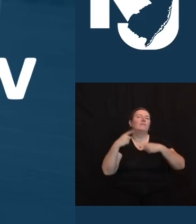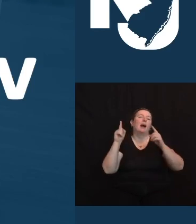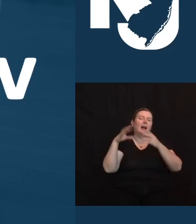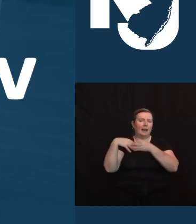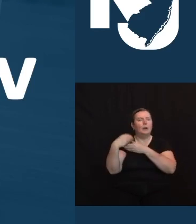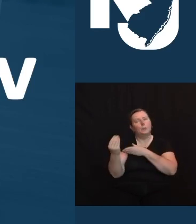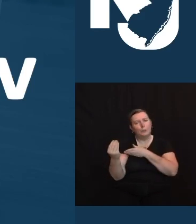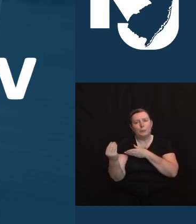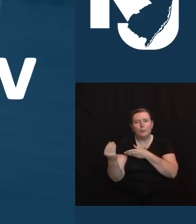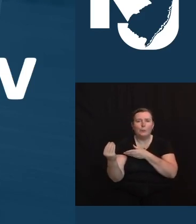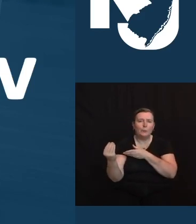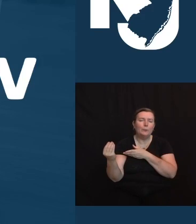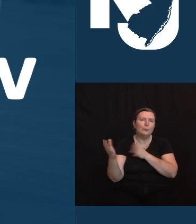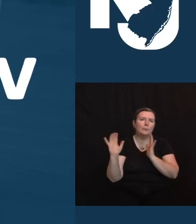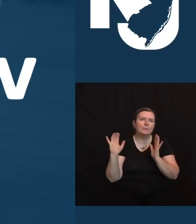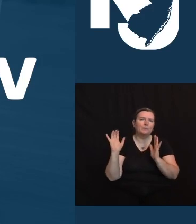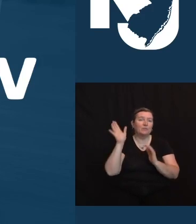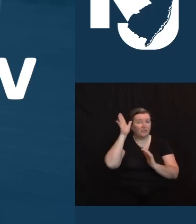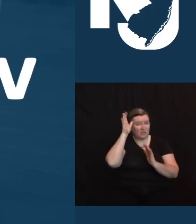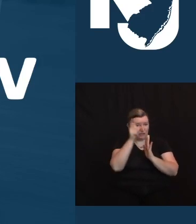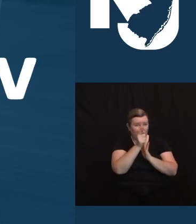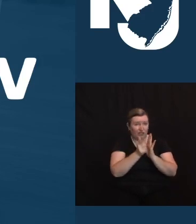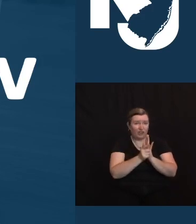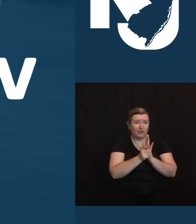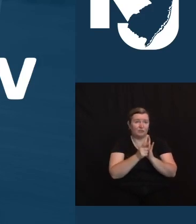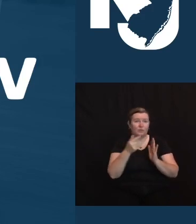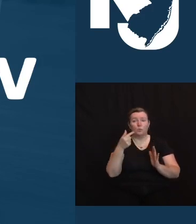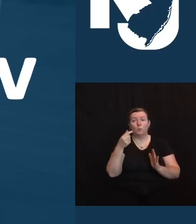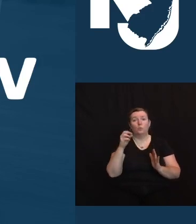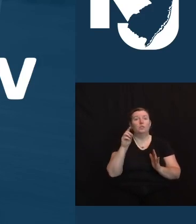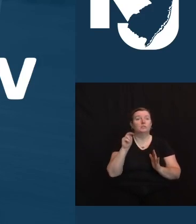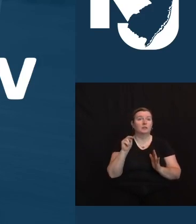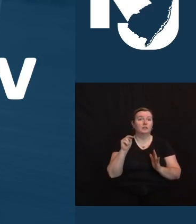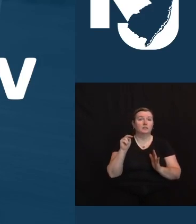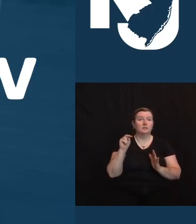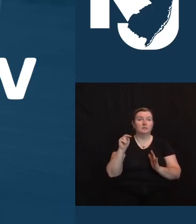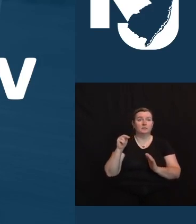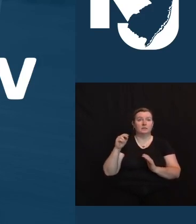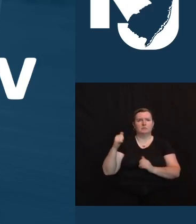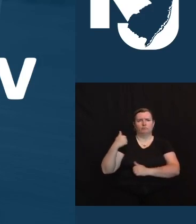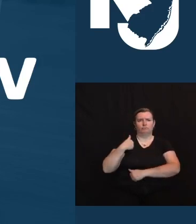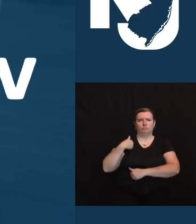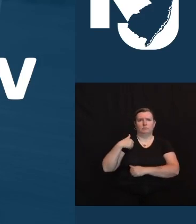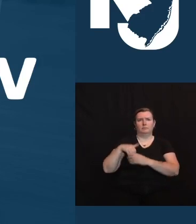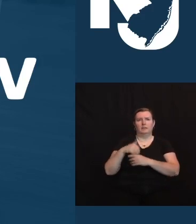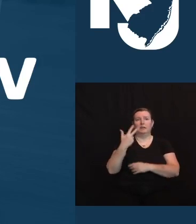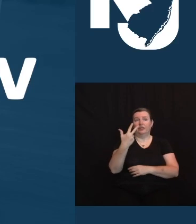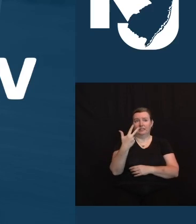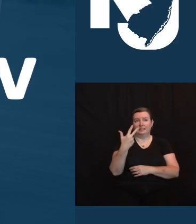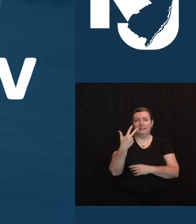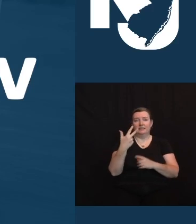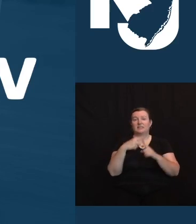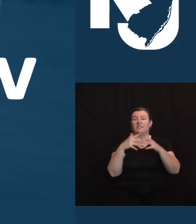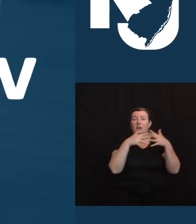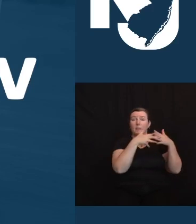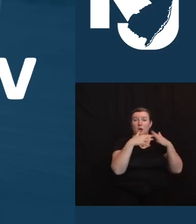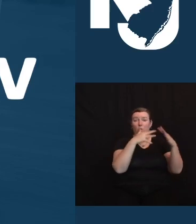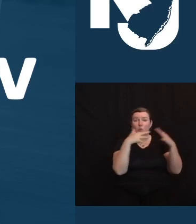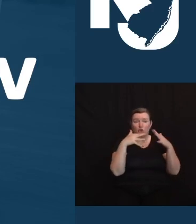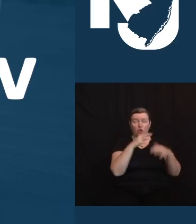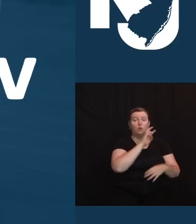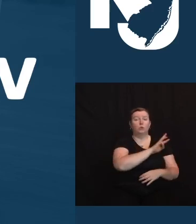opportunity. Her father-in-law, Gordon Lampett, was a veteran of not 1, not 2, but 3 different American wars: World War II,